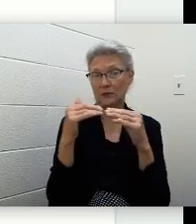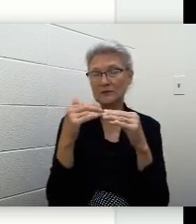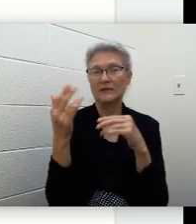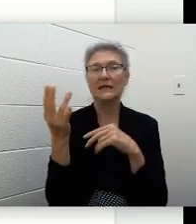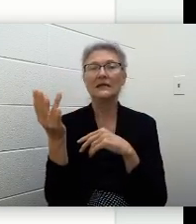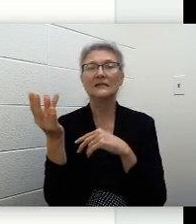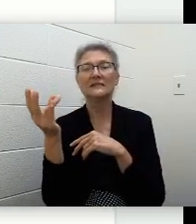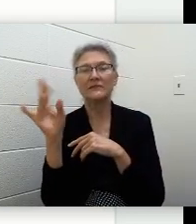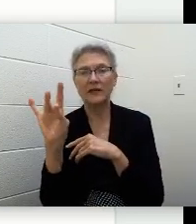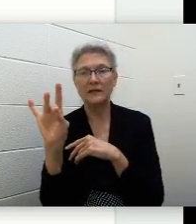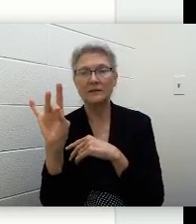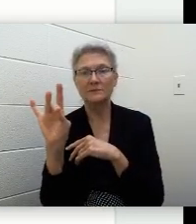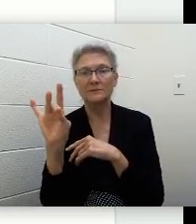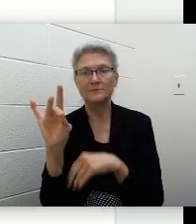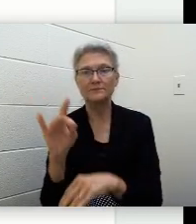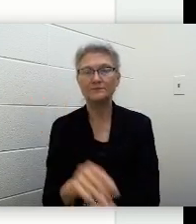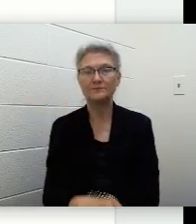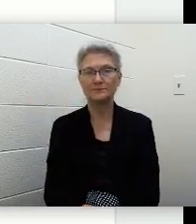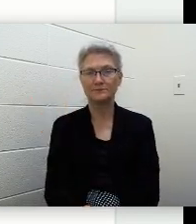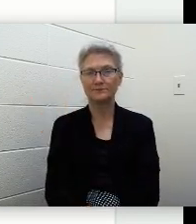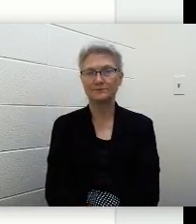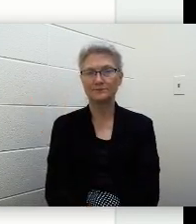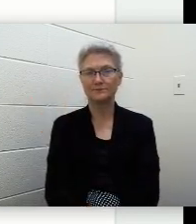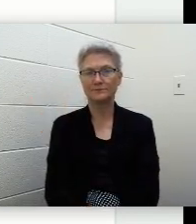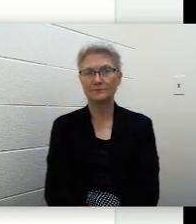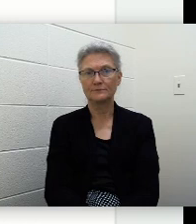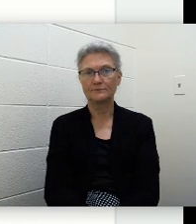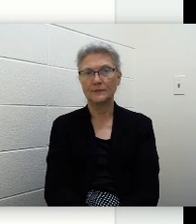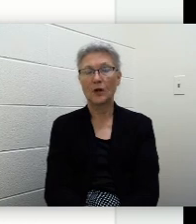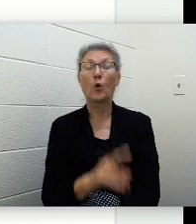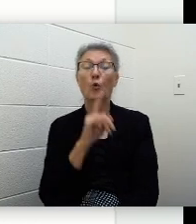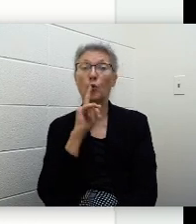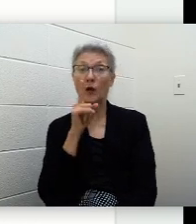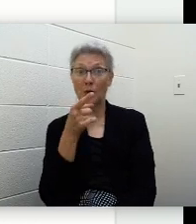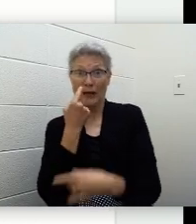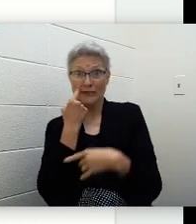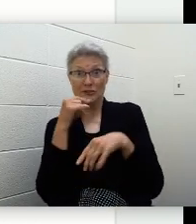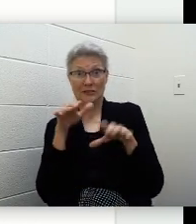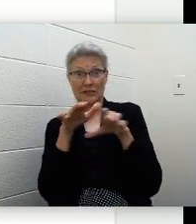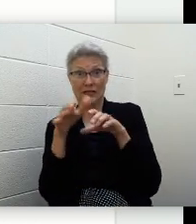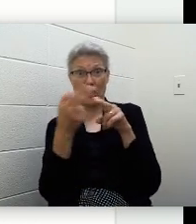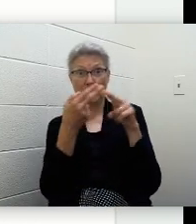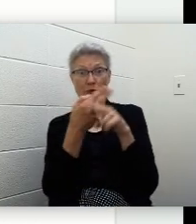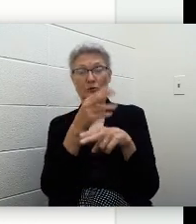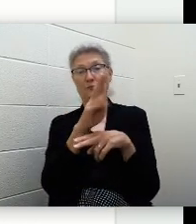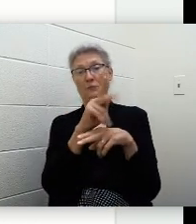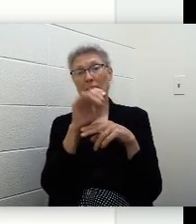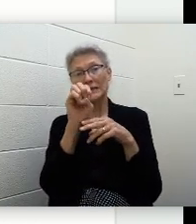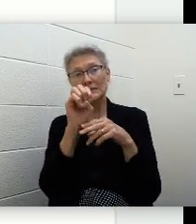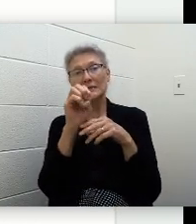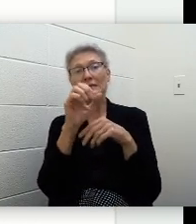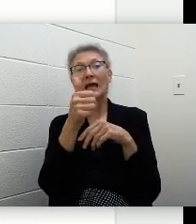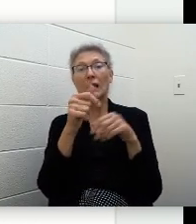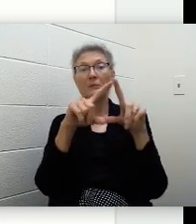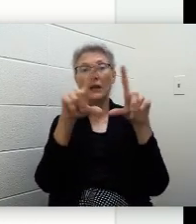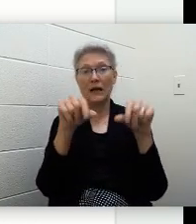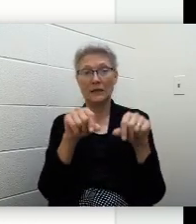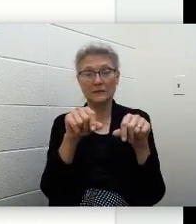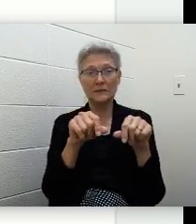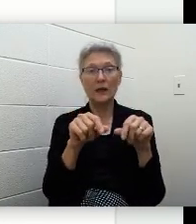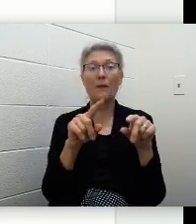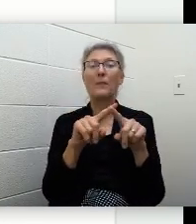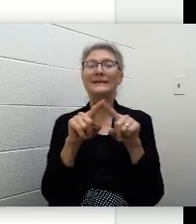equals 78. Really what I just did was I used base 10 blocks, but I also did